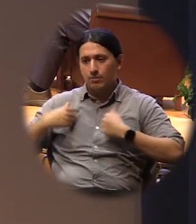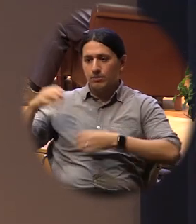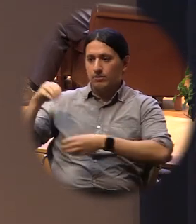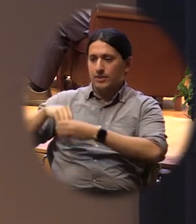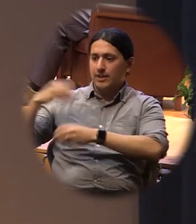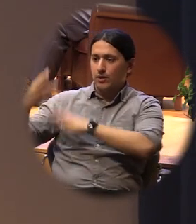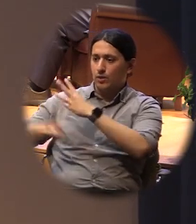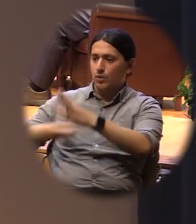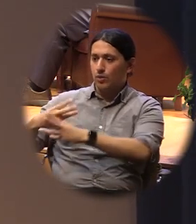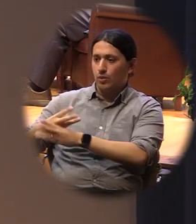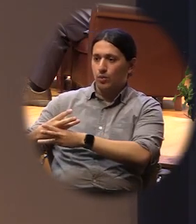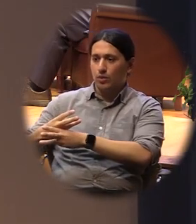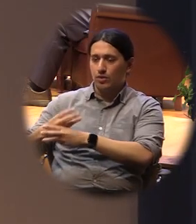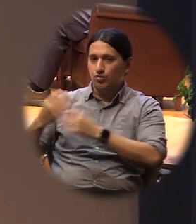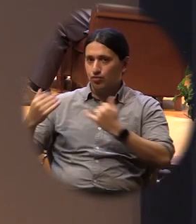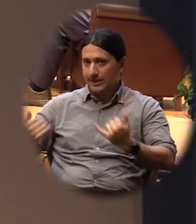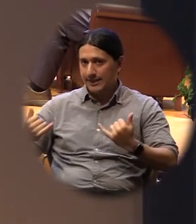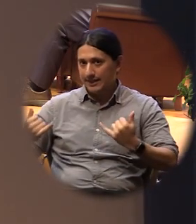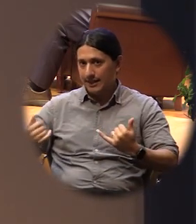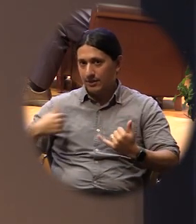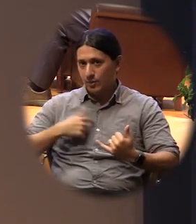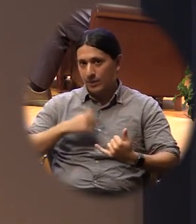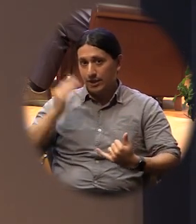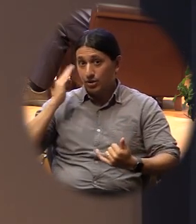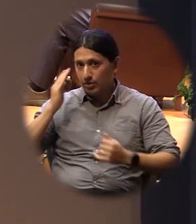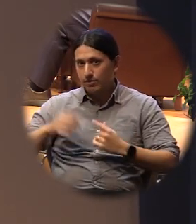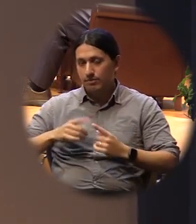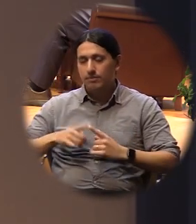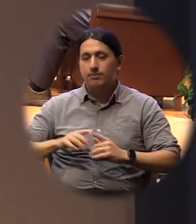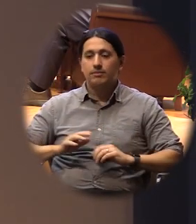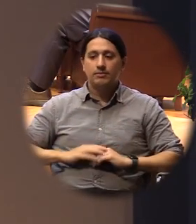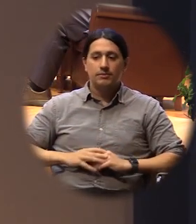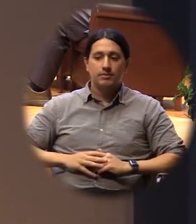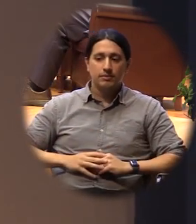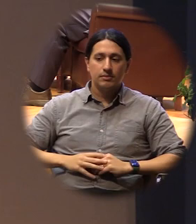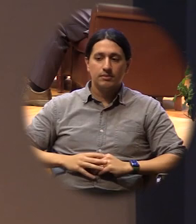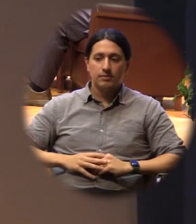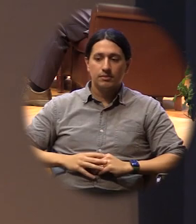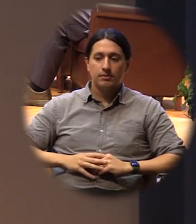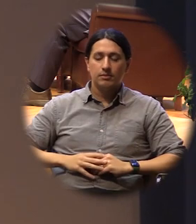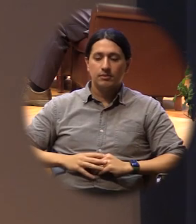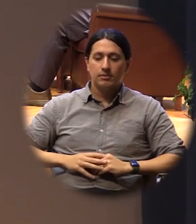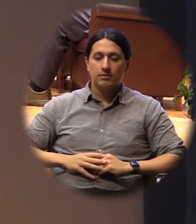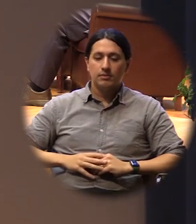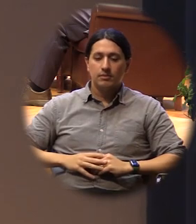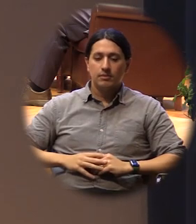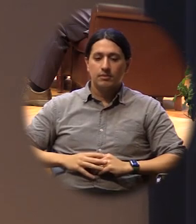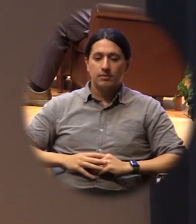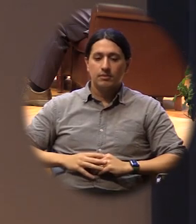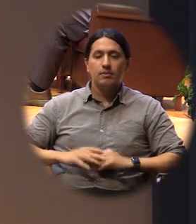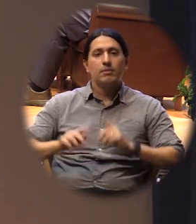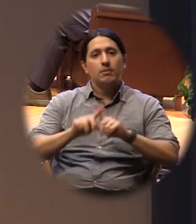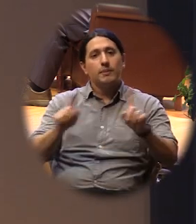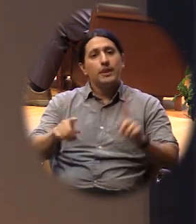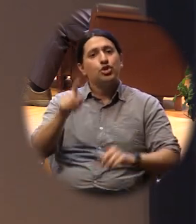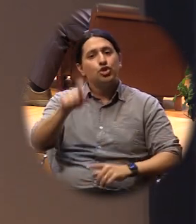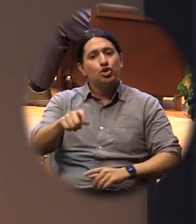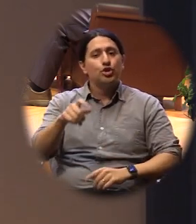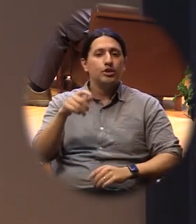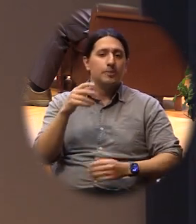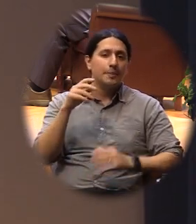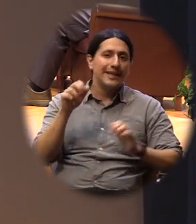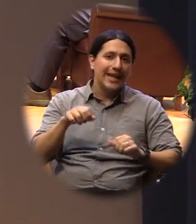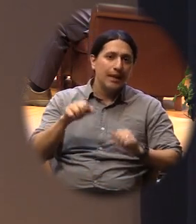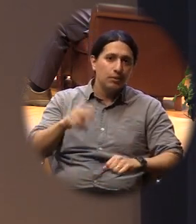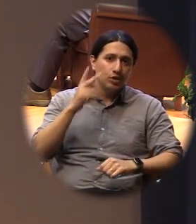recognizing that we should be able to see precursors to what we call gender